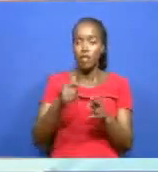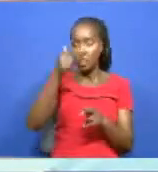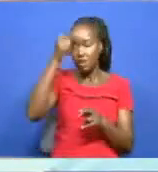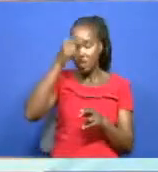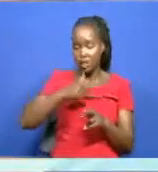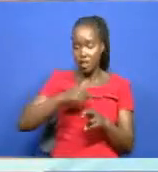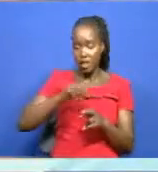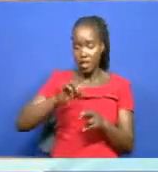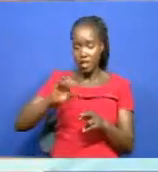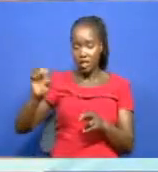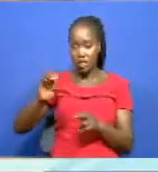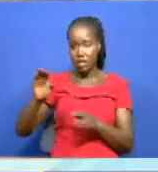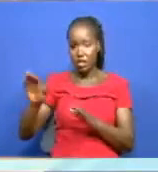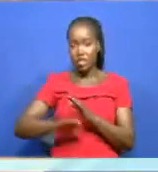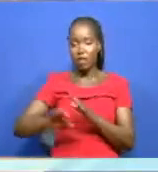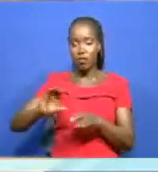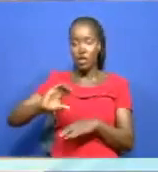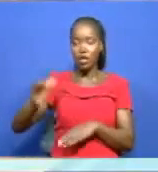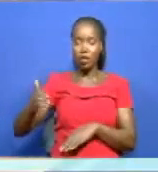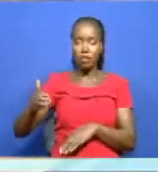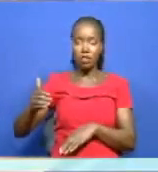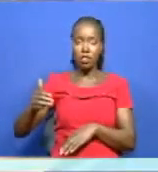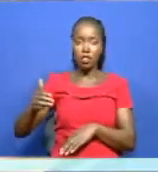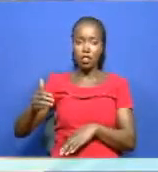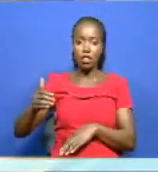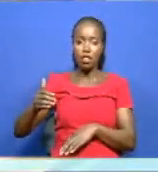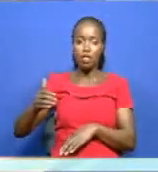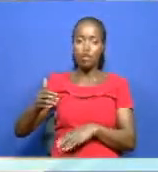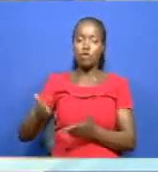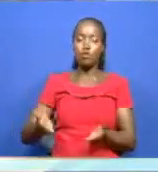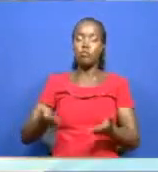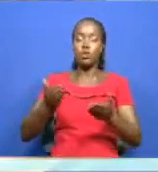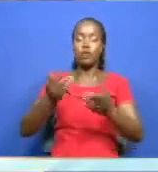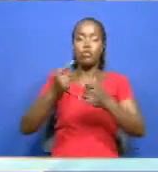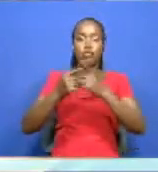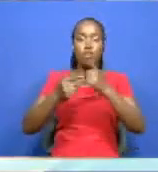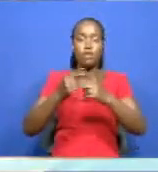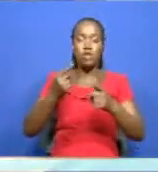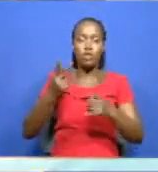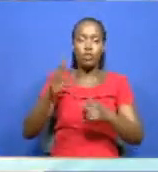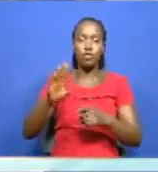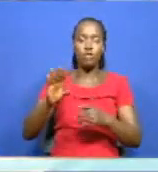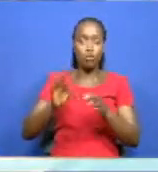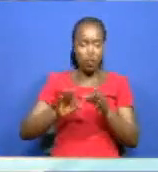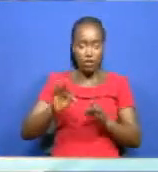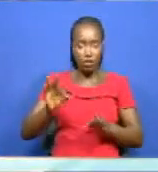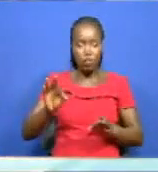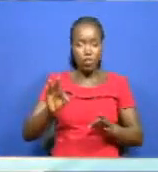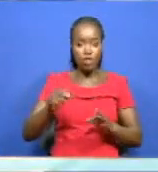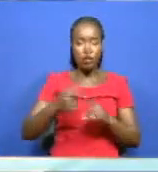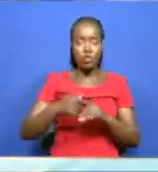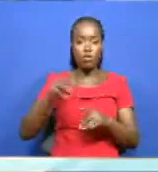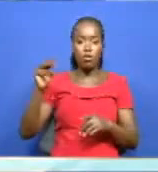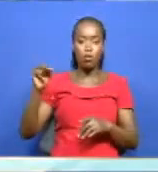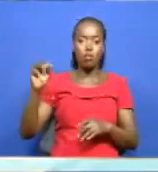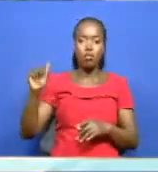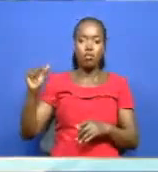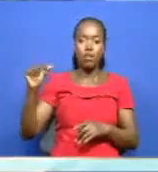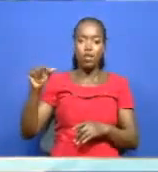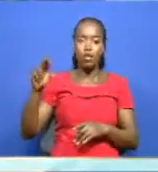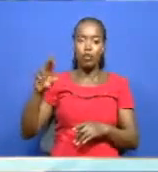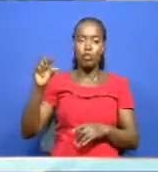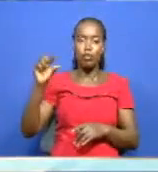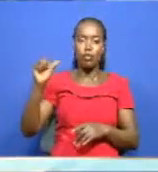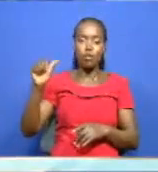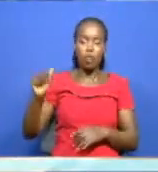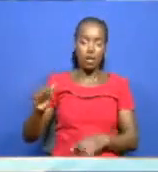East sub-county into bitumen standards. The new road will cover 24 kilometers stretching from Maguga, Tungurai, Monyo,